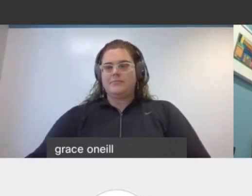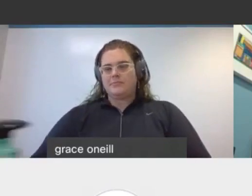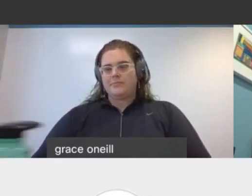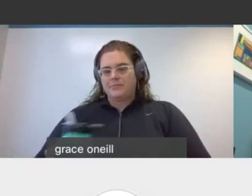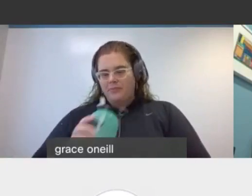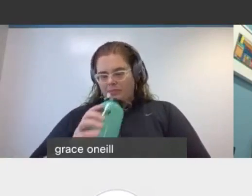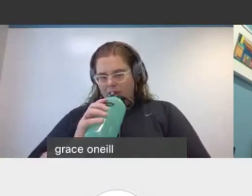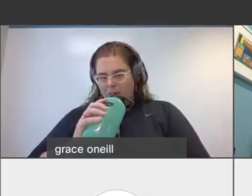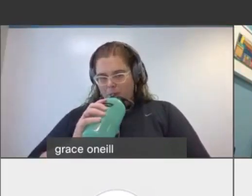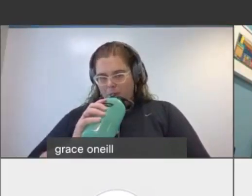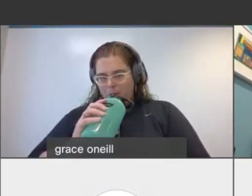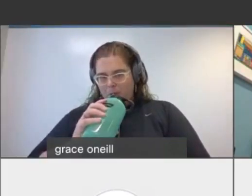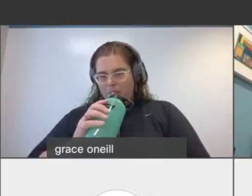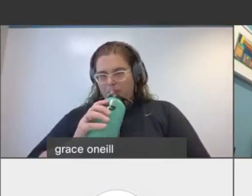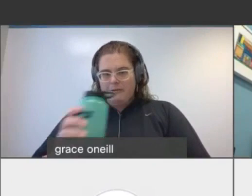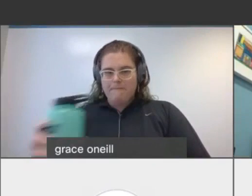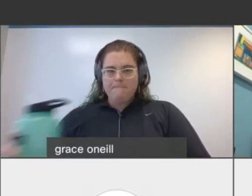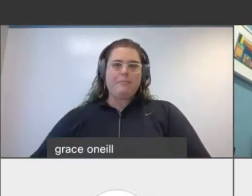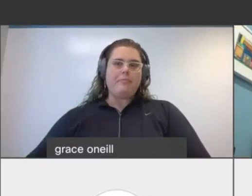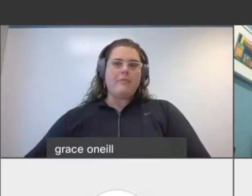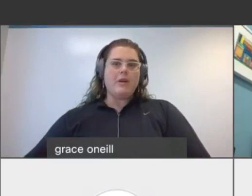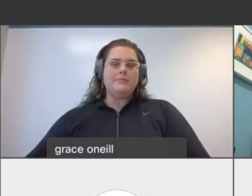So as it relates to vaccines,